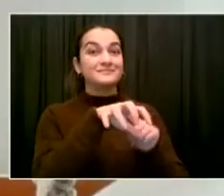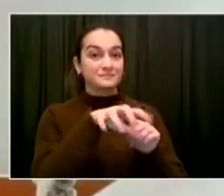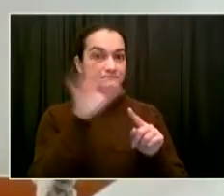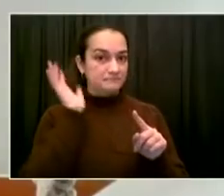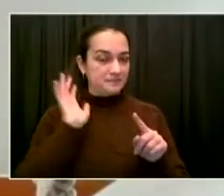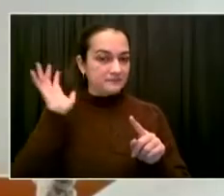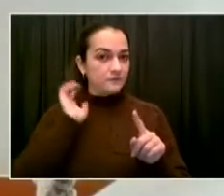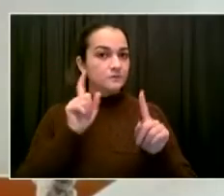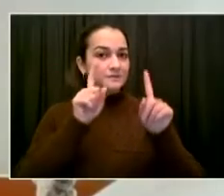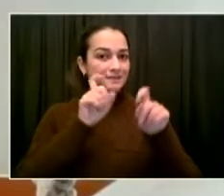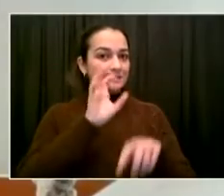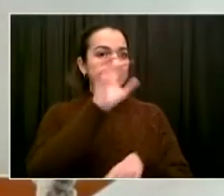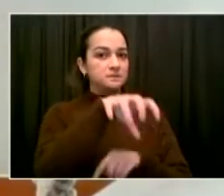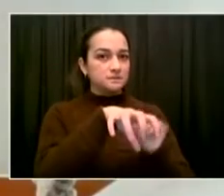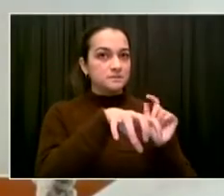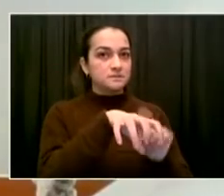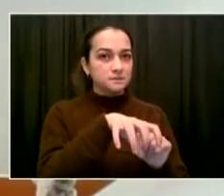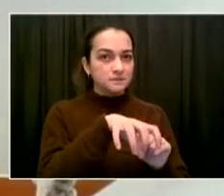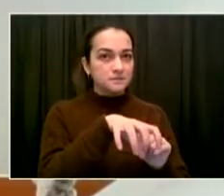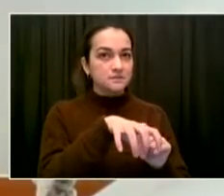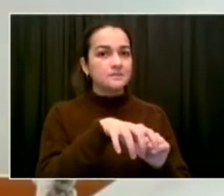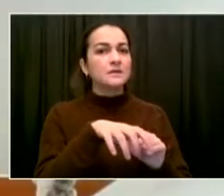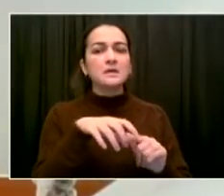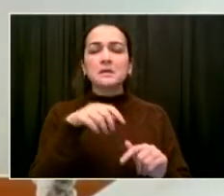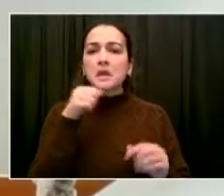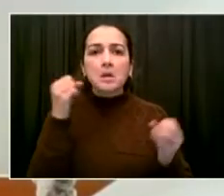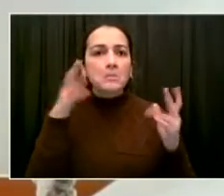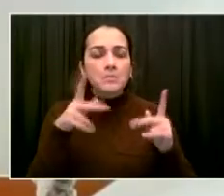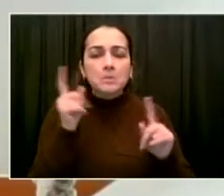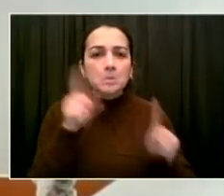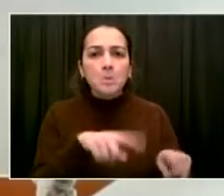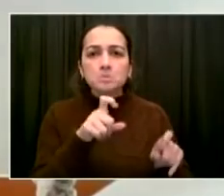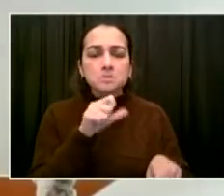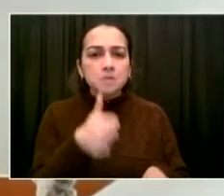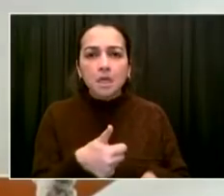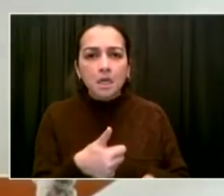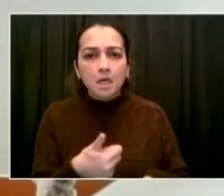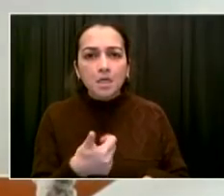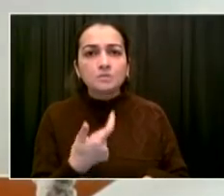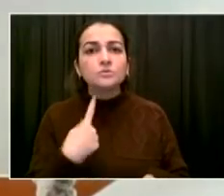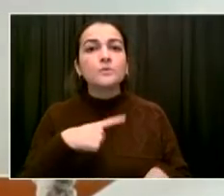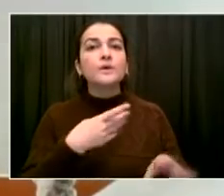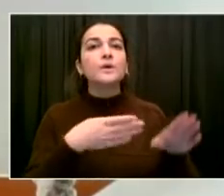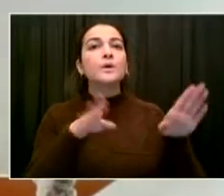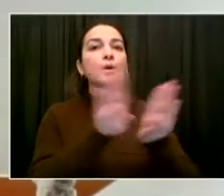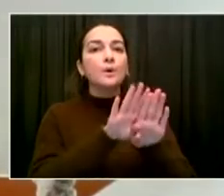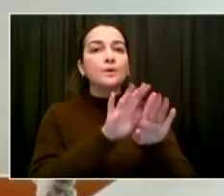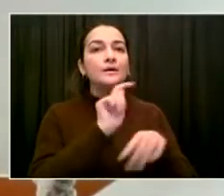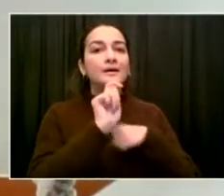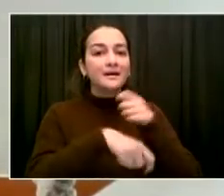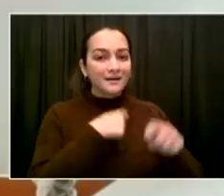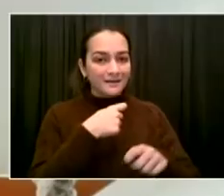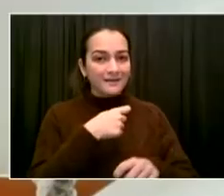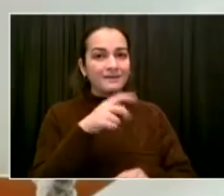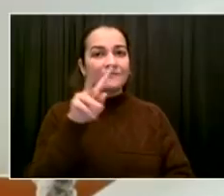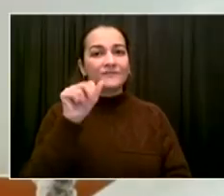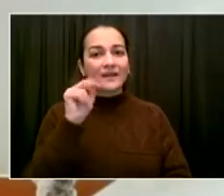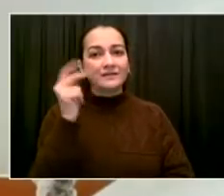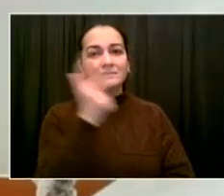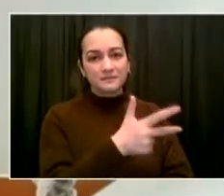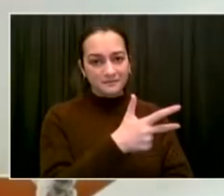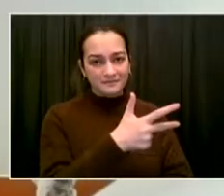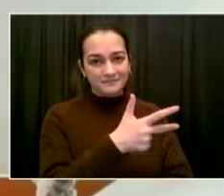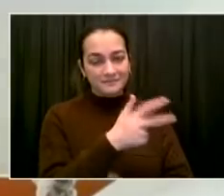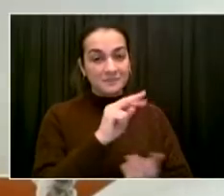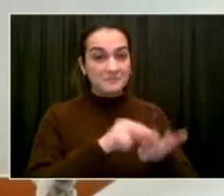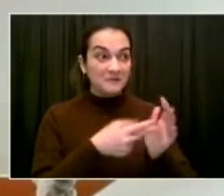for as long as people wanted to come and get tested there. Or in another example, we had a site where it was important to build a school there. So we felt like it was the right